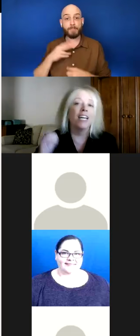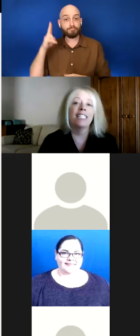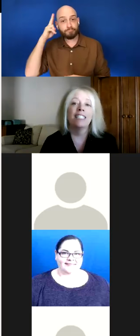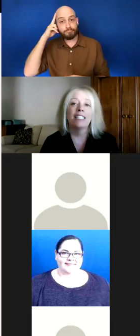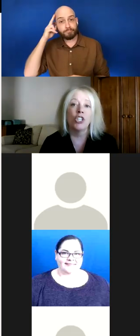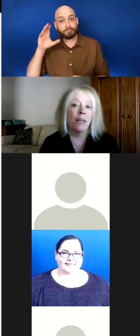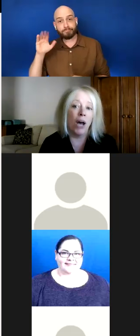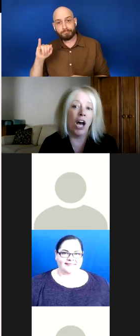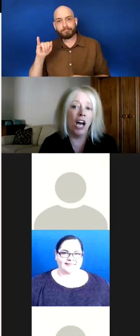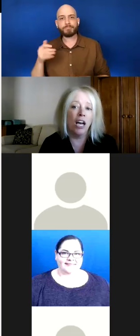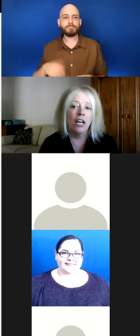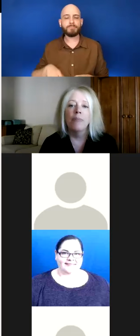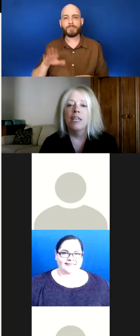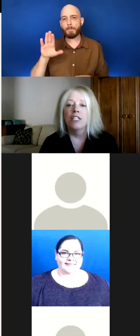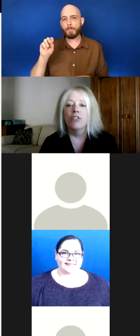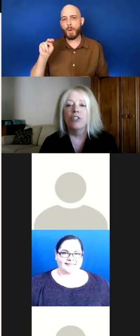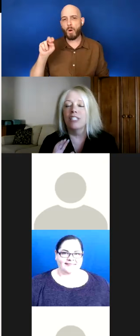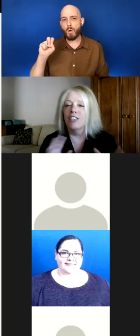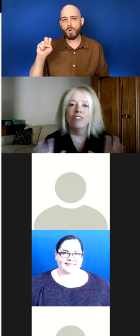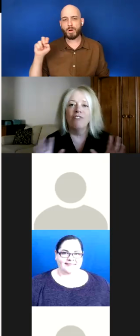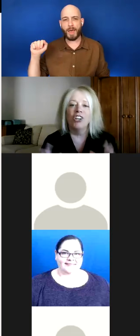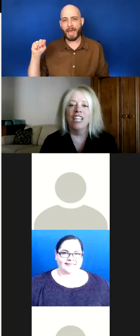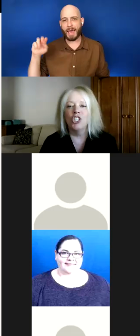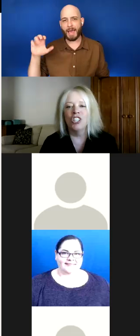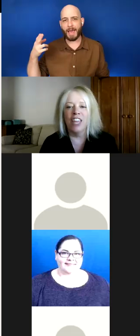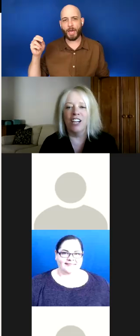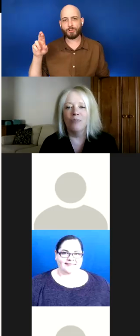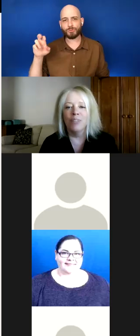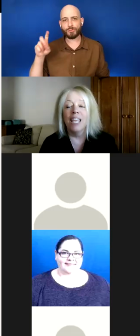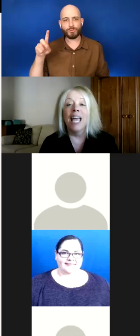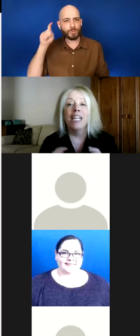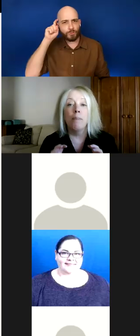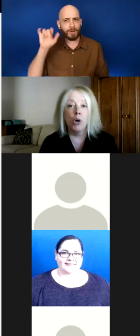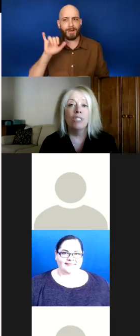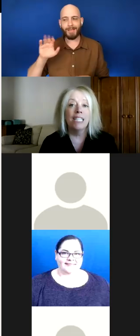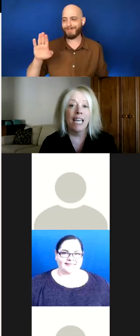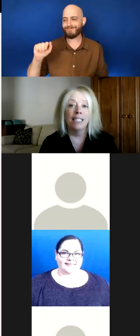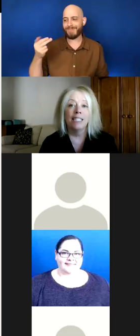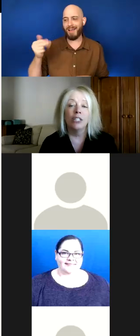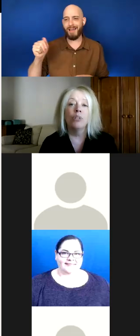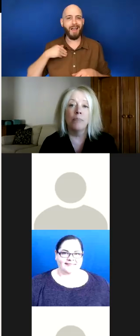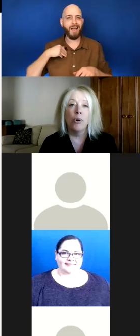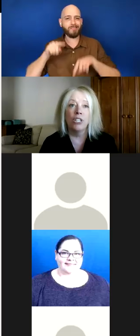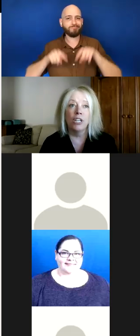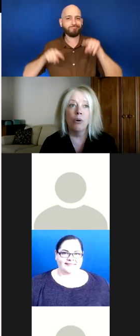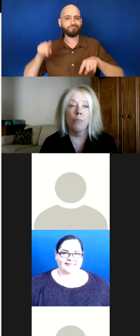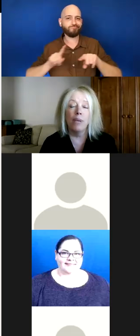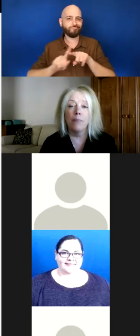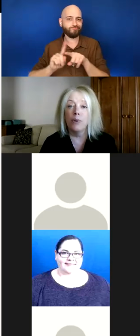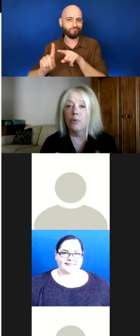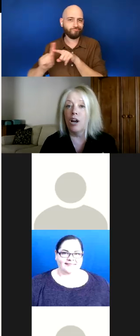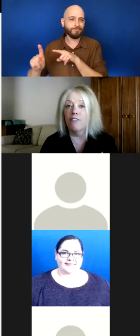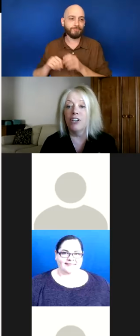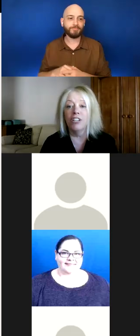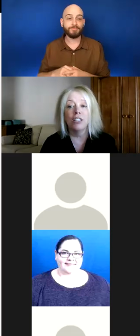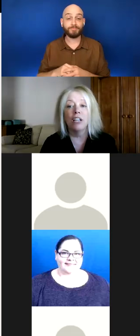anchored devices such as a Baha. So there's different variations there. And in most cases, it's really important to know